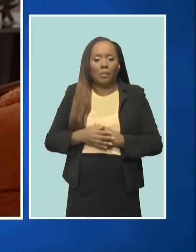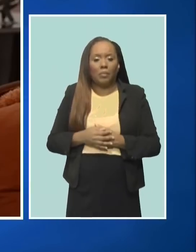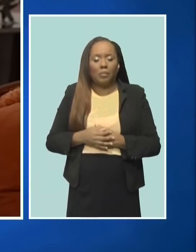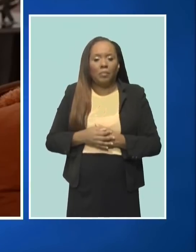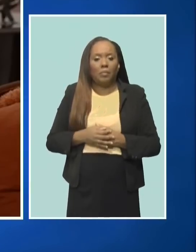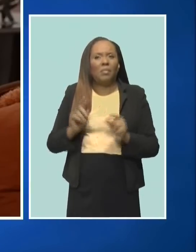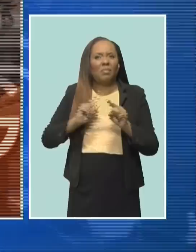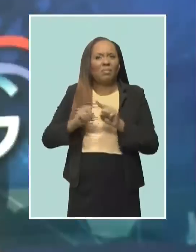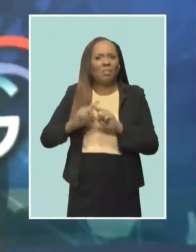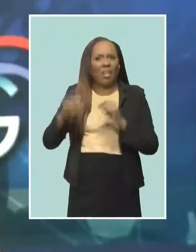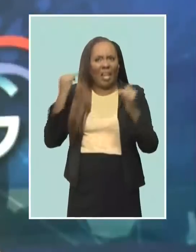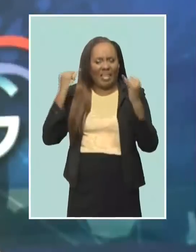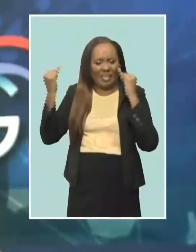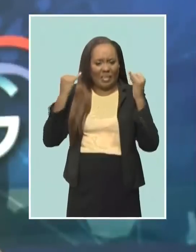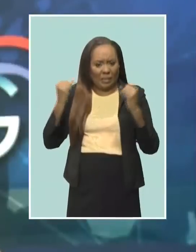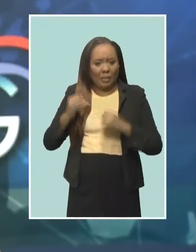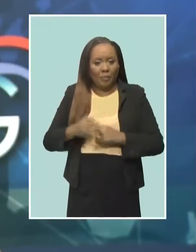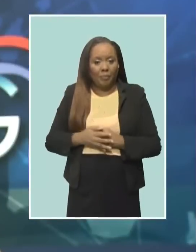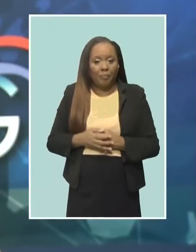proposed.